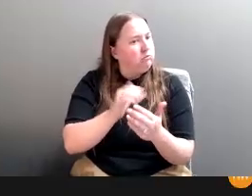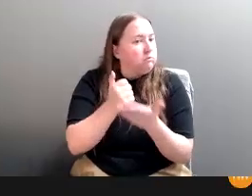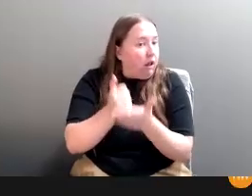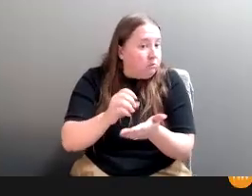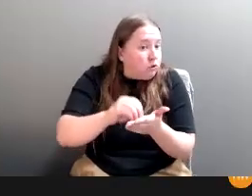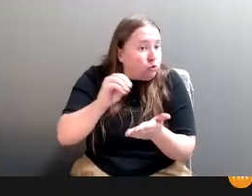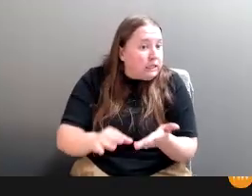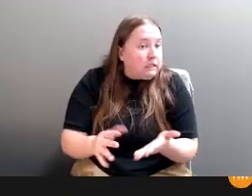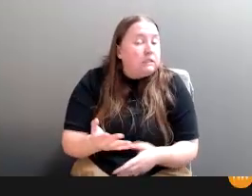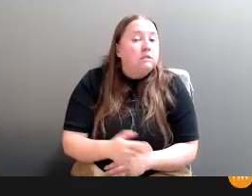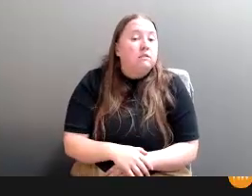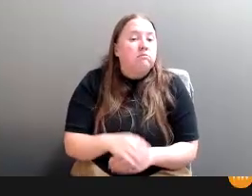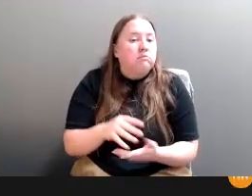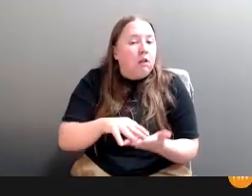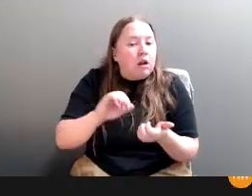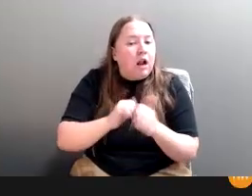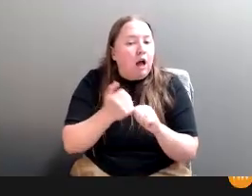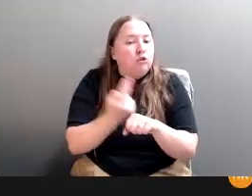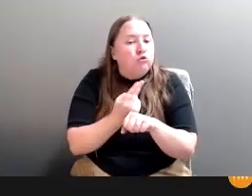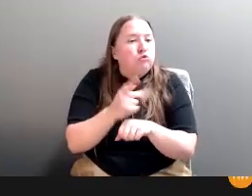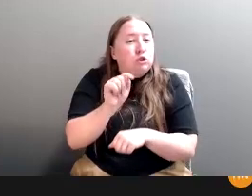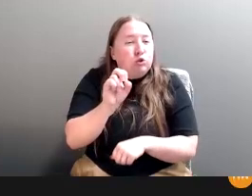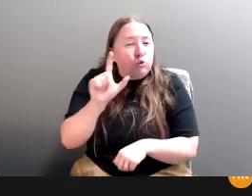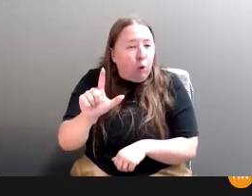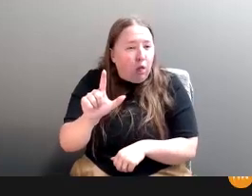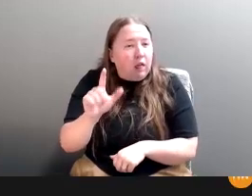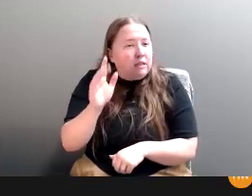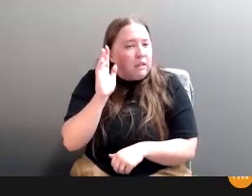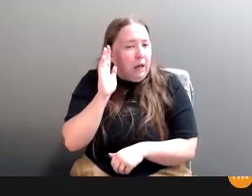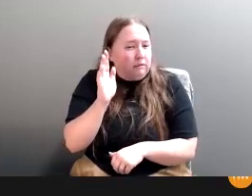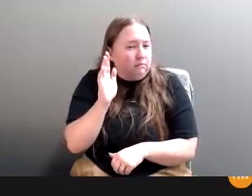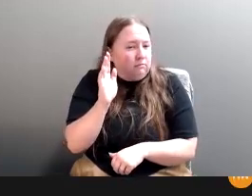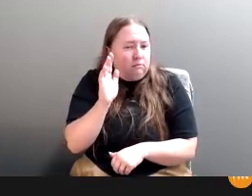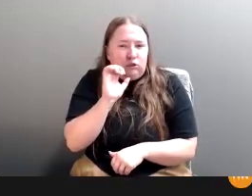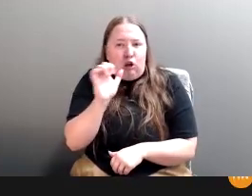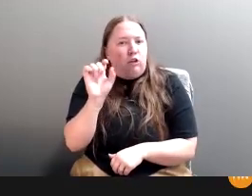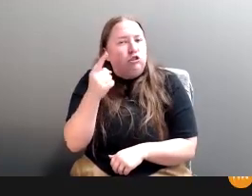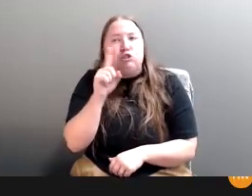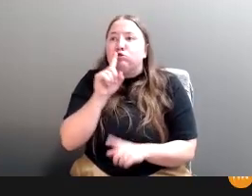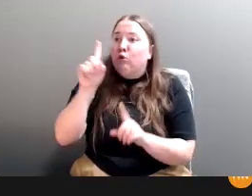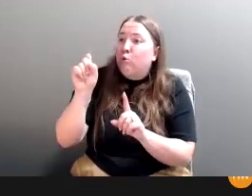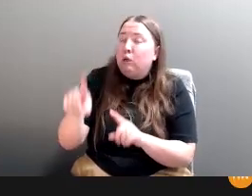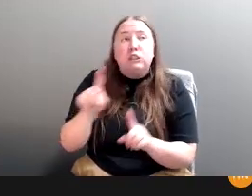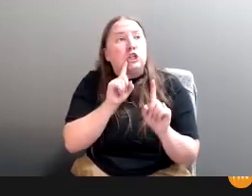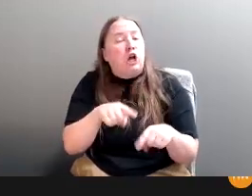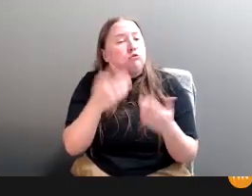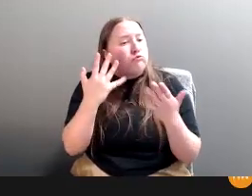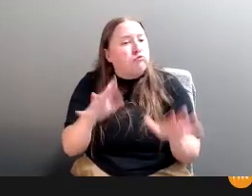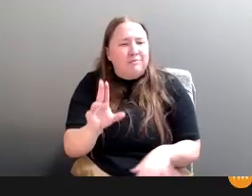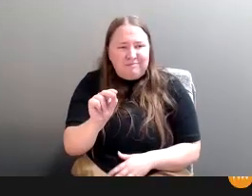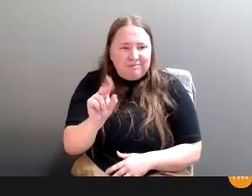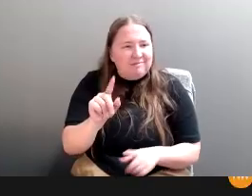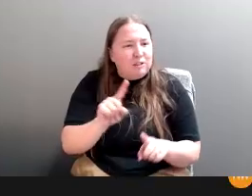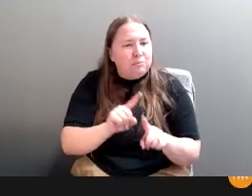students like, learn how to use the tool in a way that, is not just a question and answer, but, we started off as